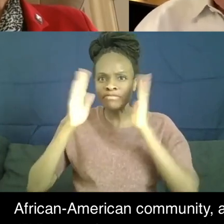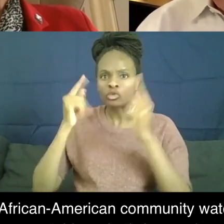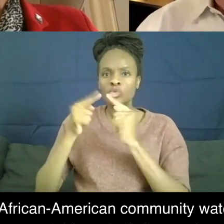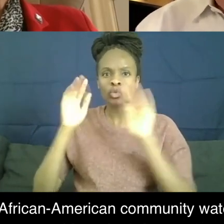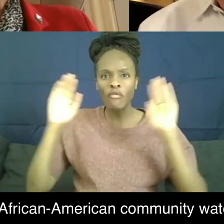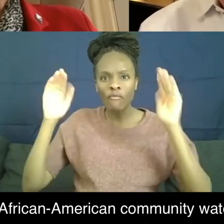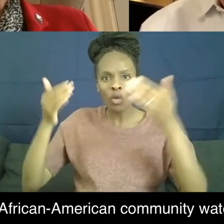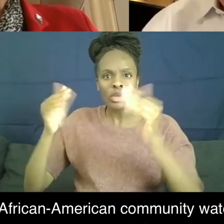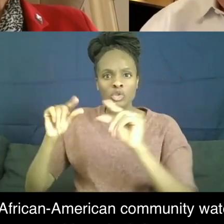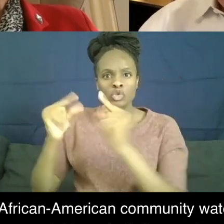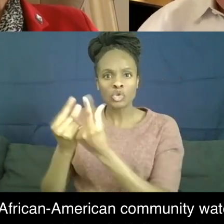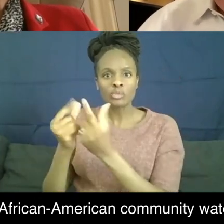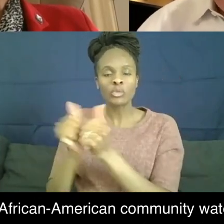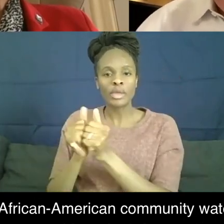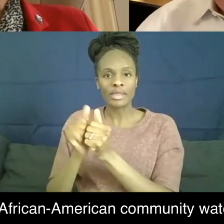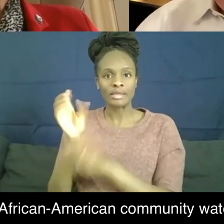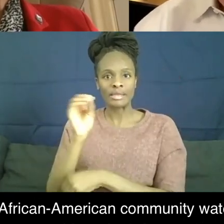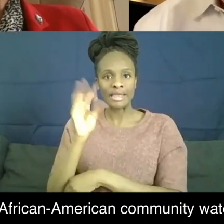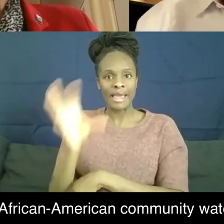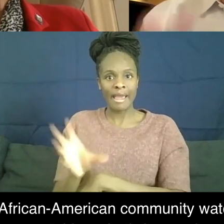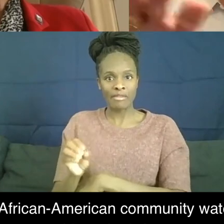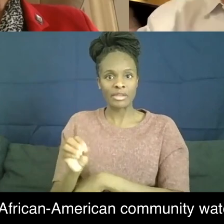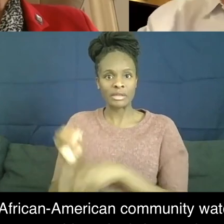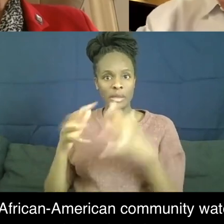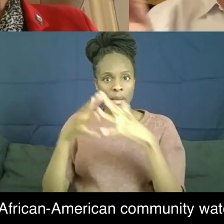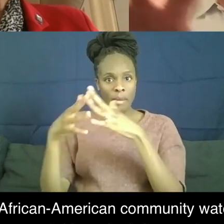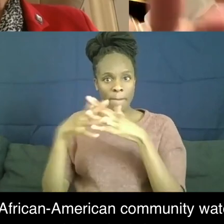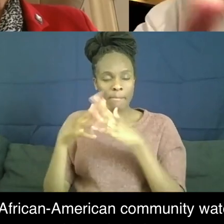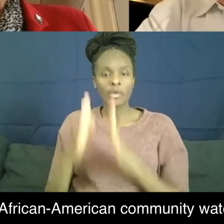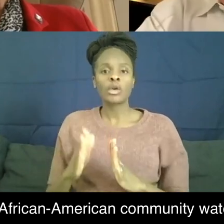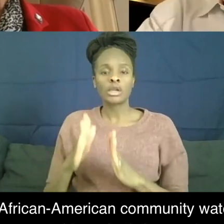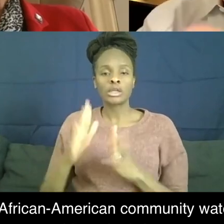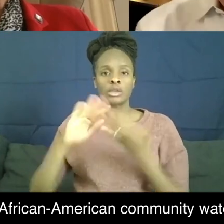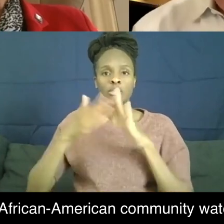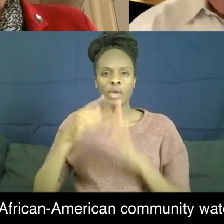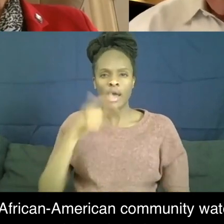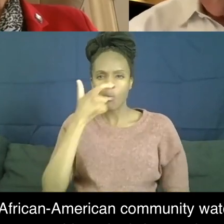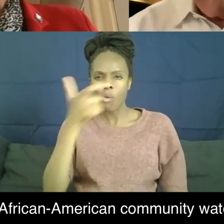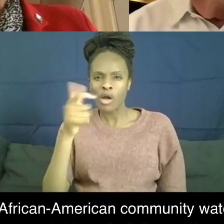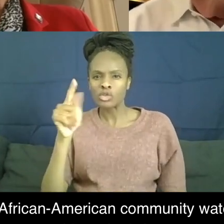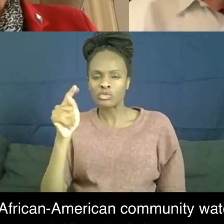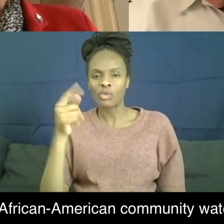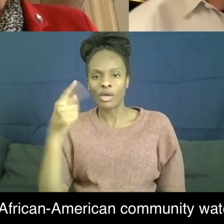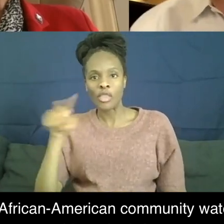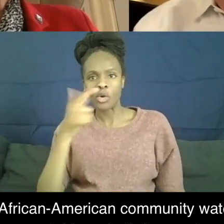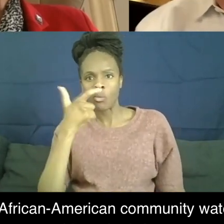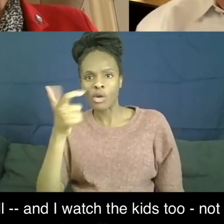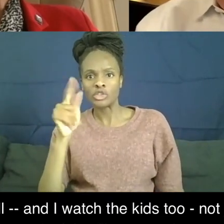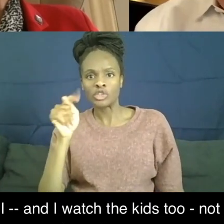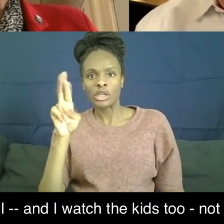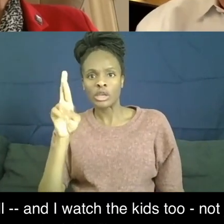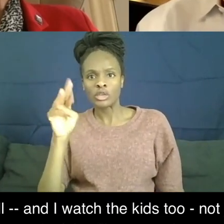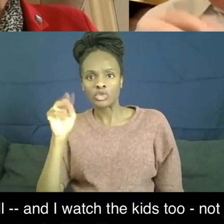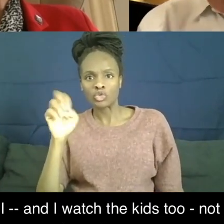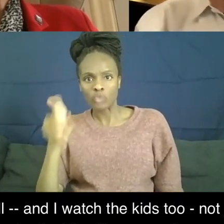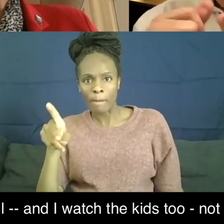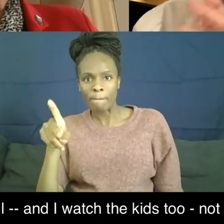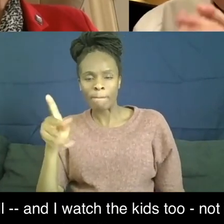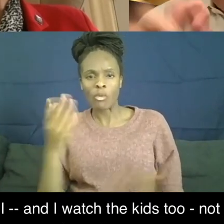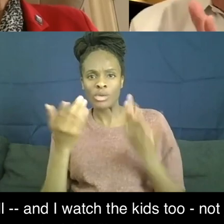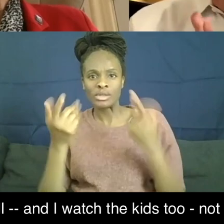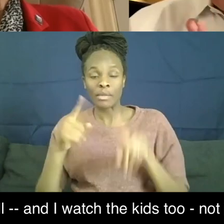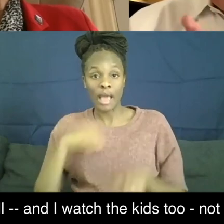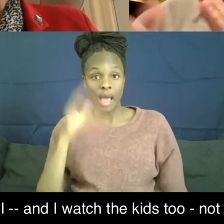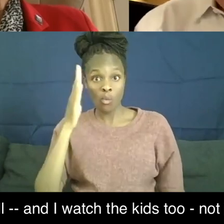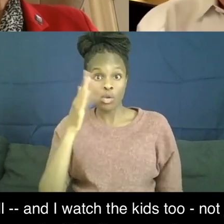with the African-American community, watching Trump, watching what's happening, and they will, and I watch the kids